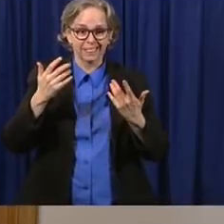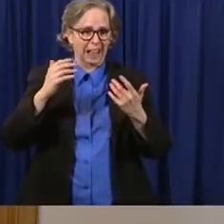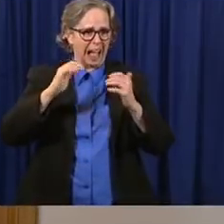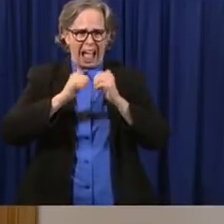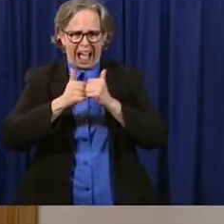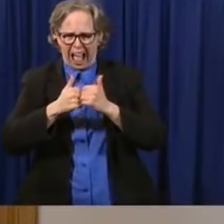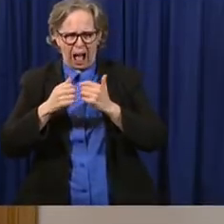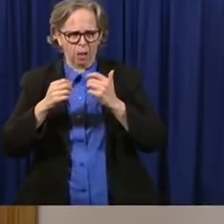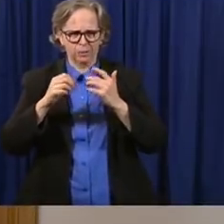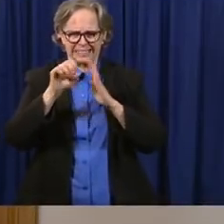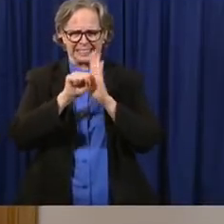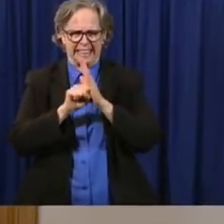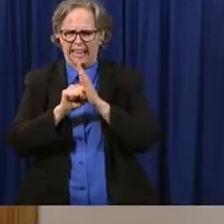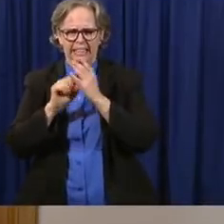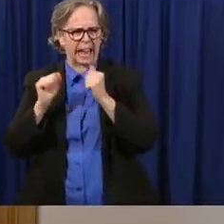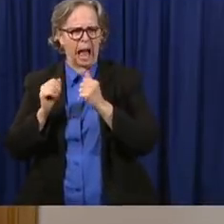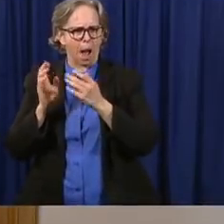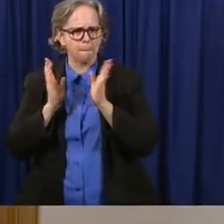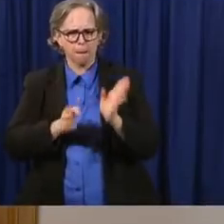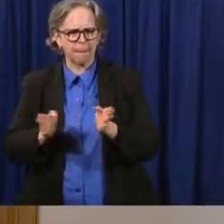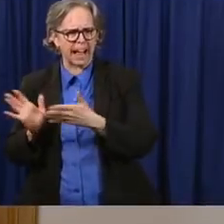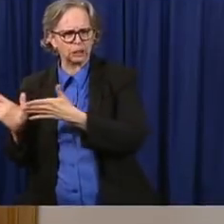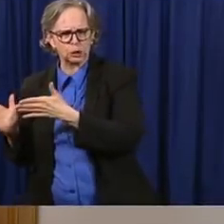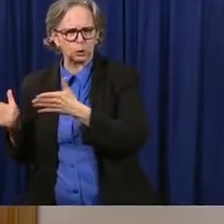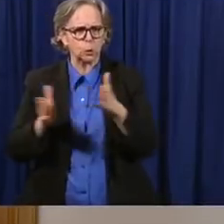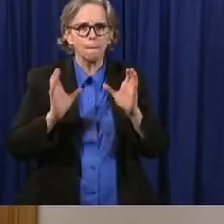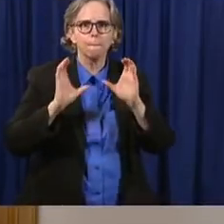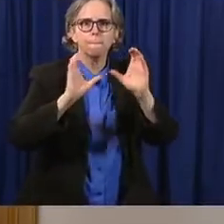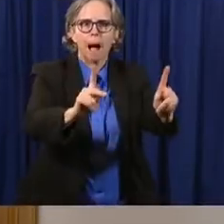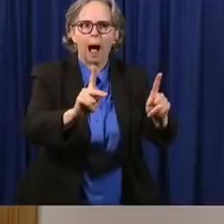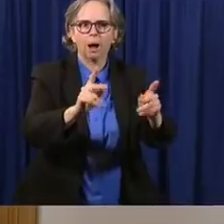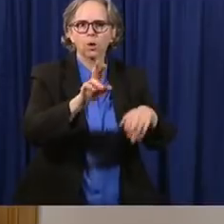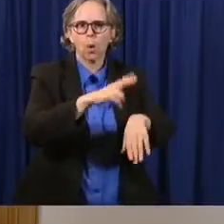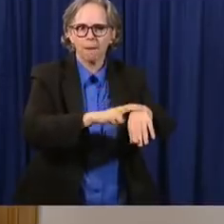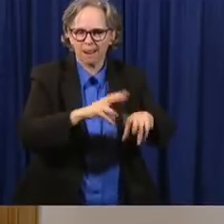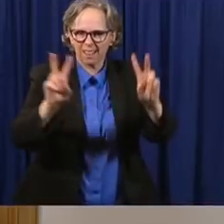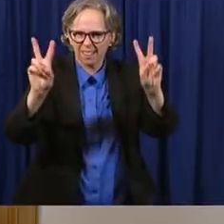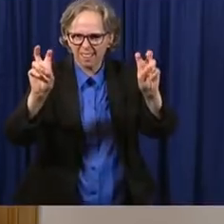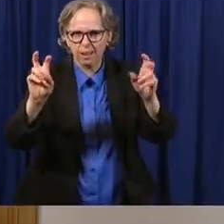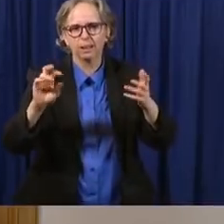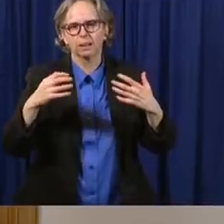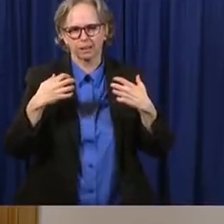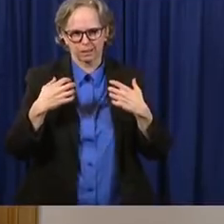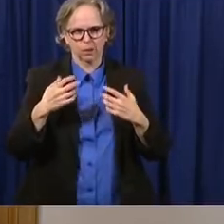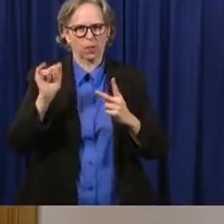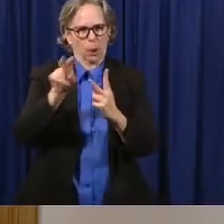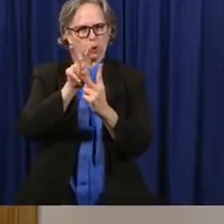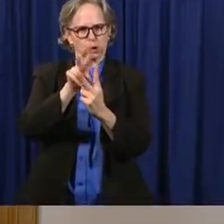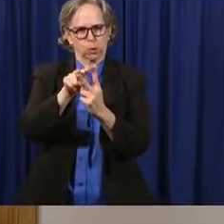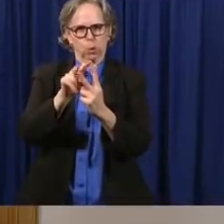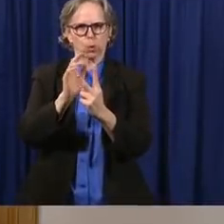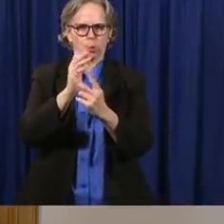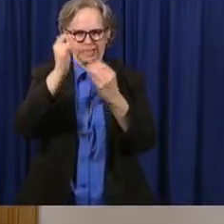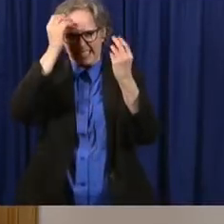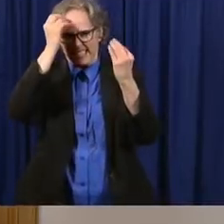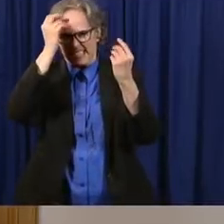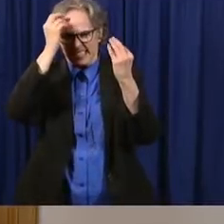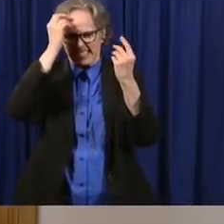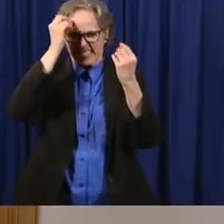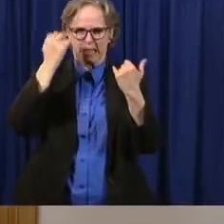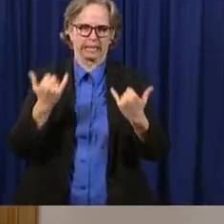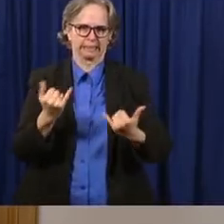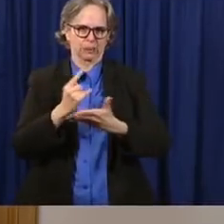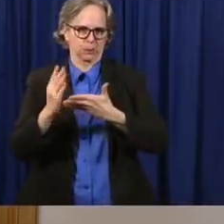and what we do. So those will be the things that we'll be working on.